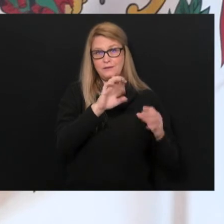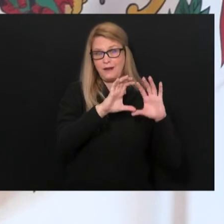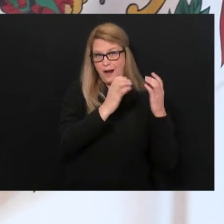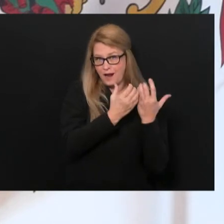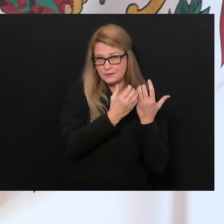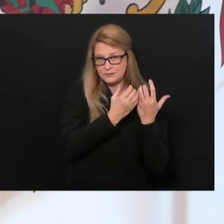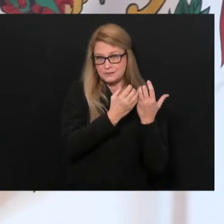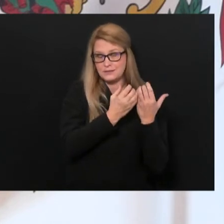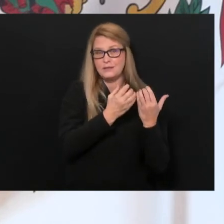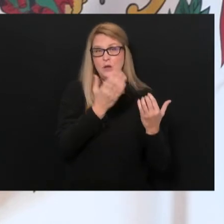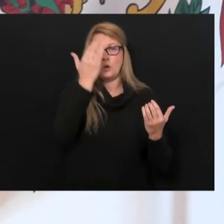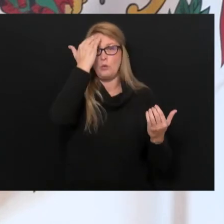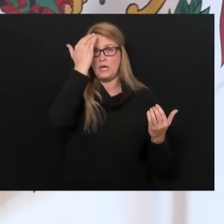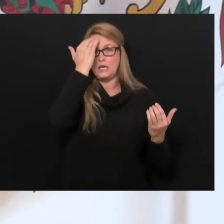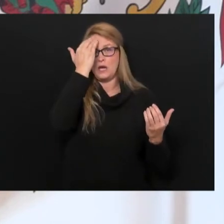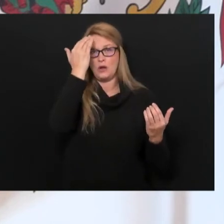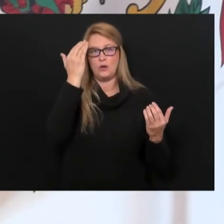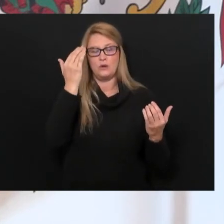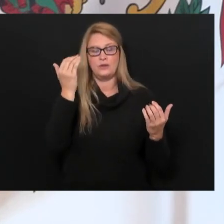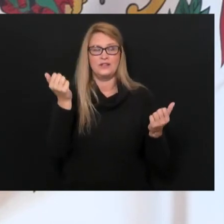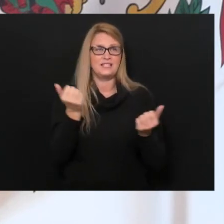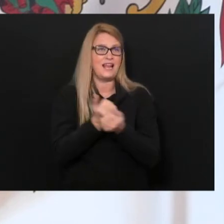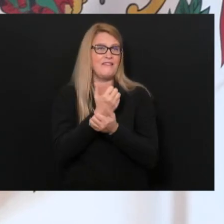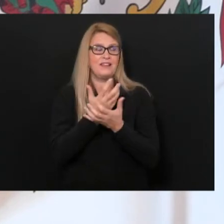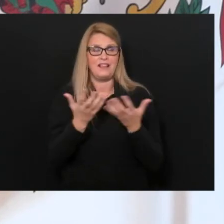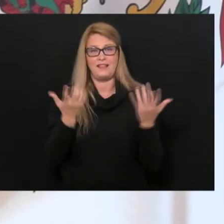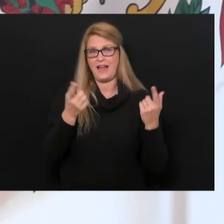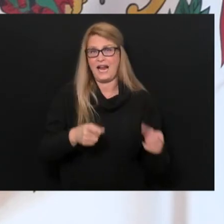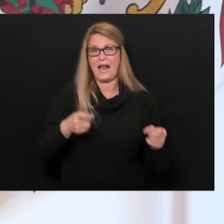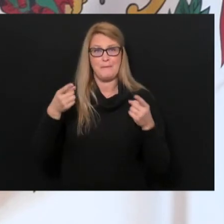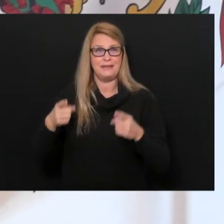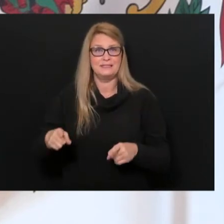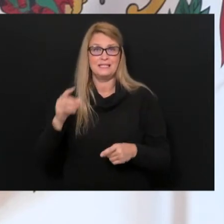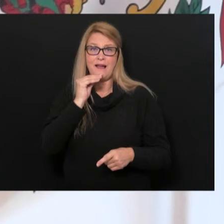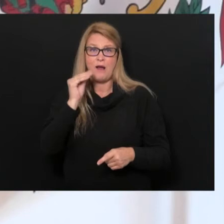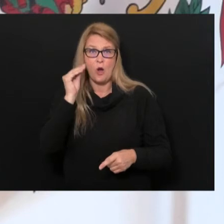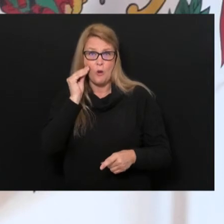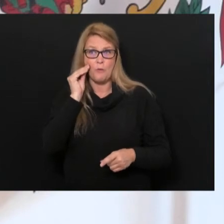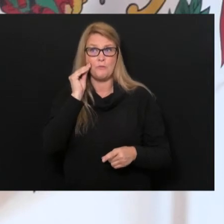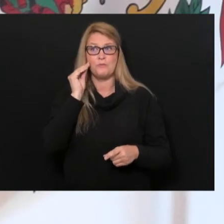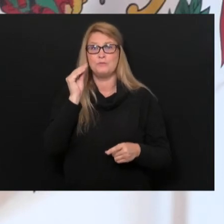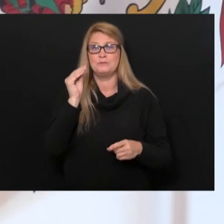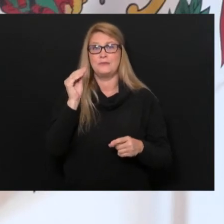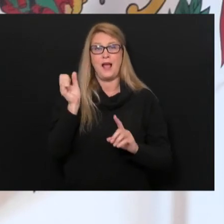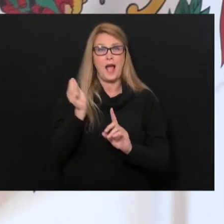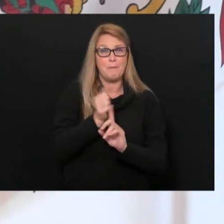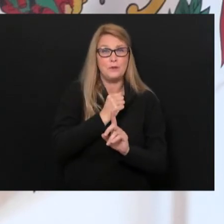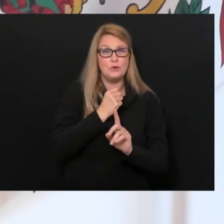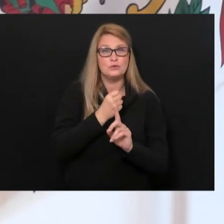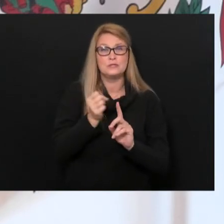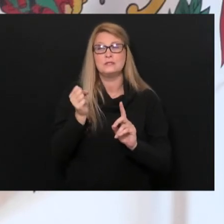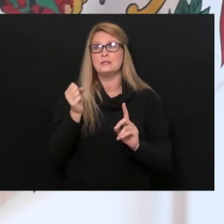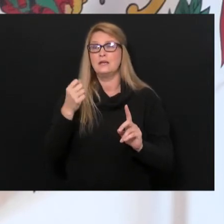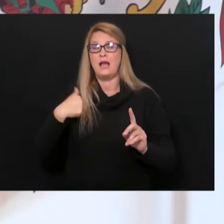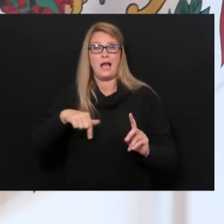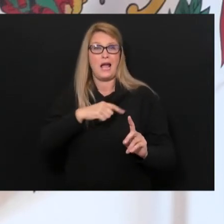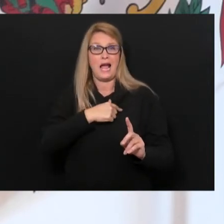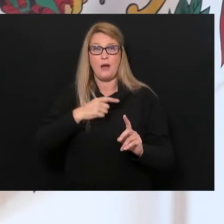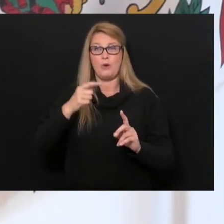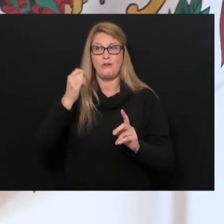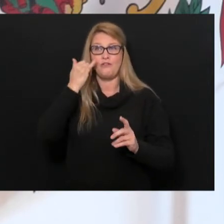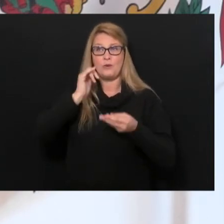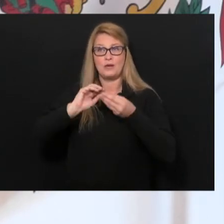that there's all kinds of abuse and bad things happening to kids out there. And our call lines and everything that we